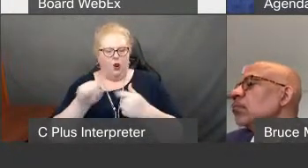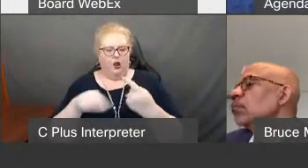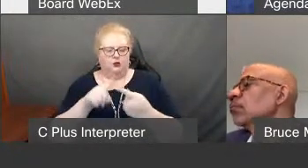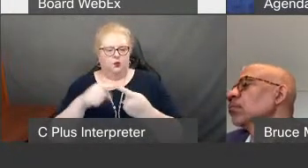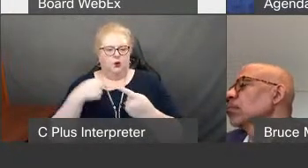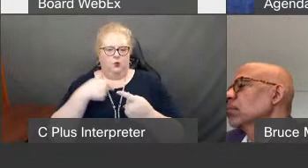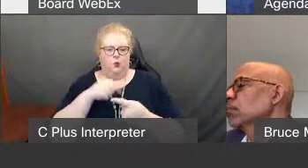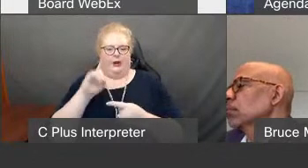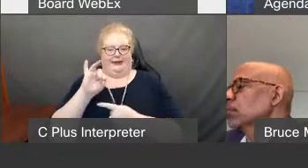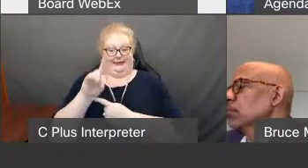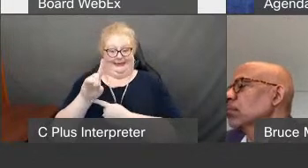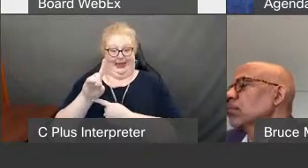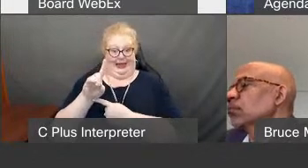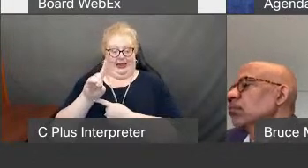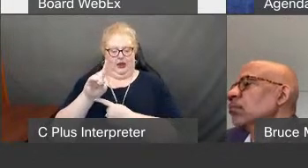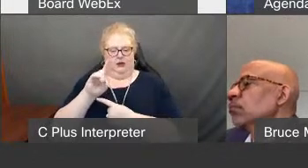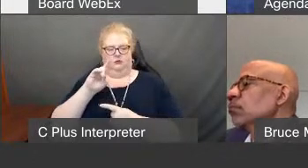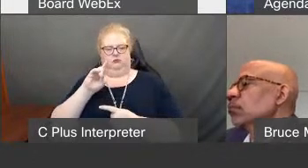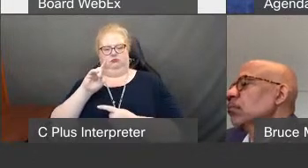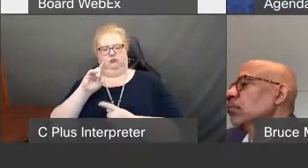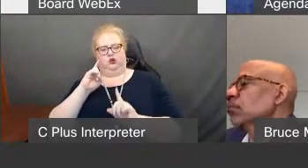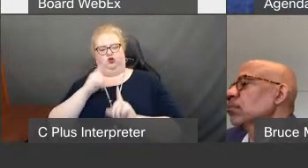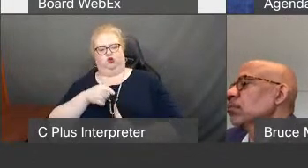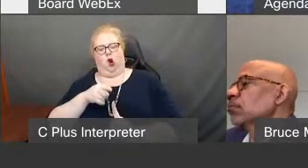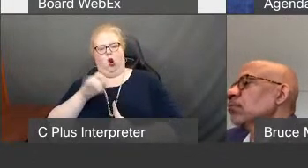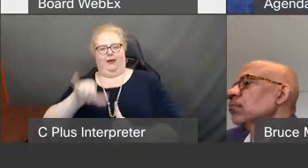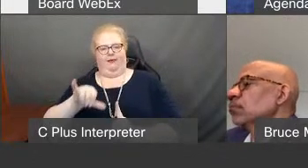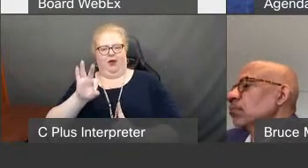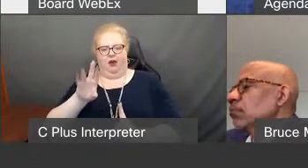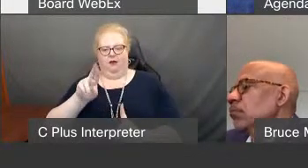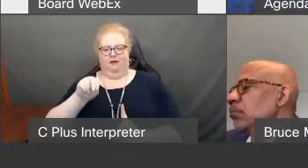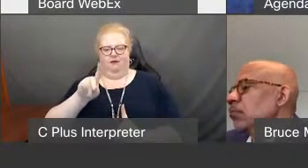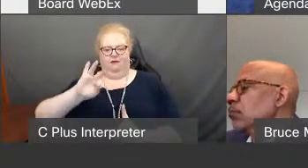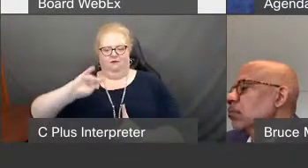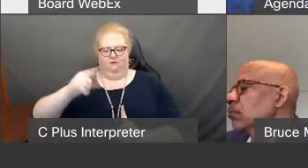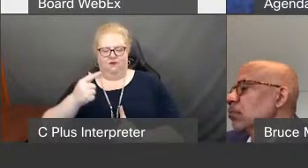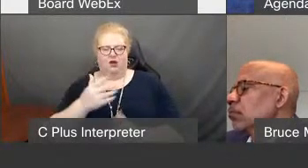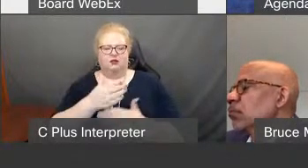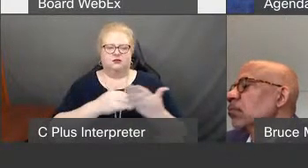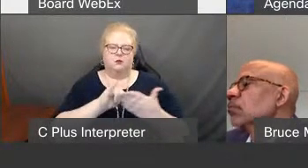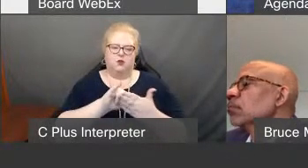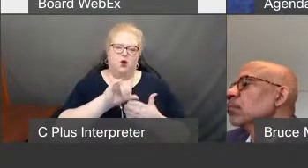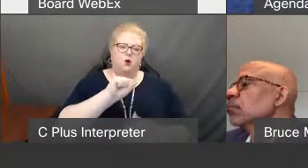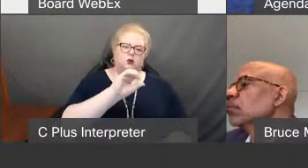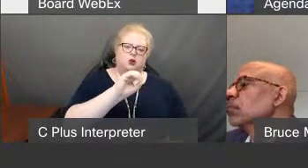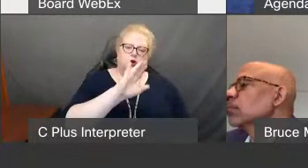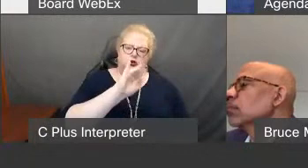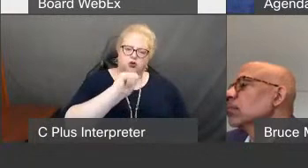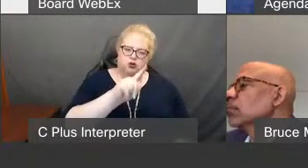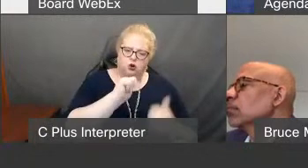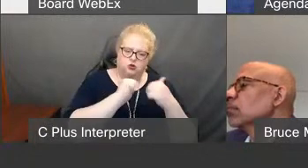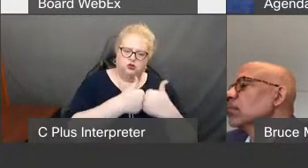that funding. I think we looked at some of the social challenges, some of the health challenges, some of the areas that were food deserts.